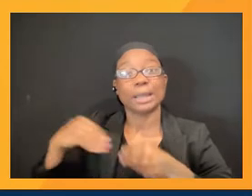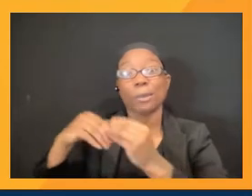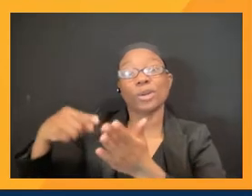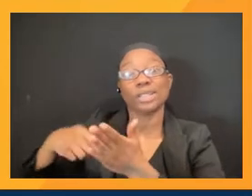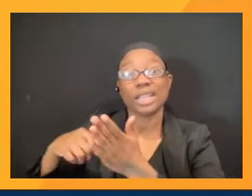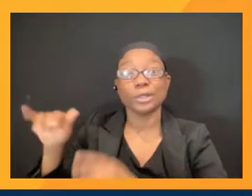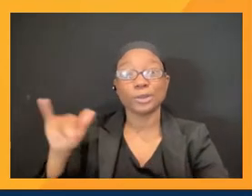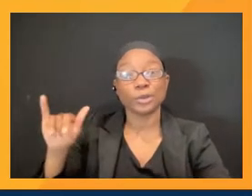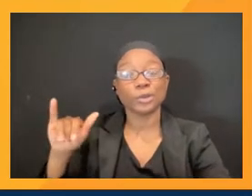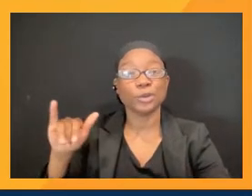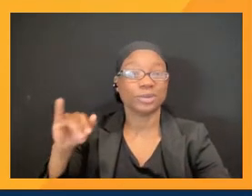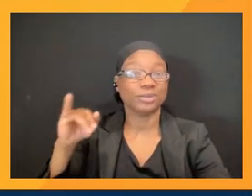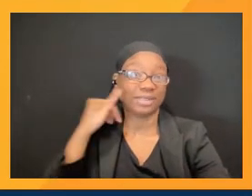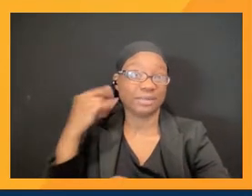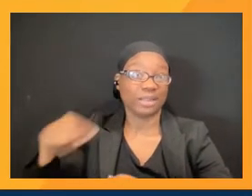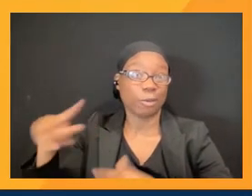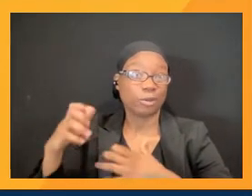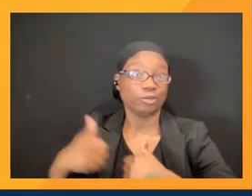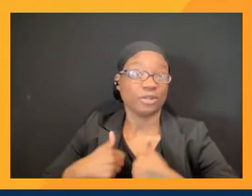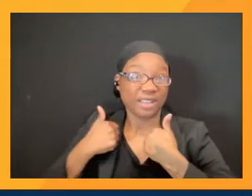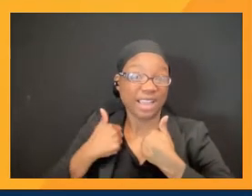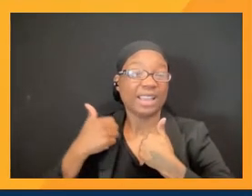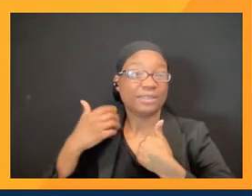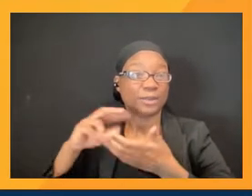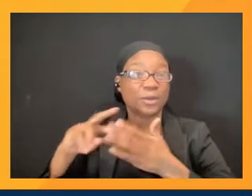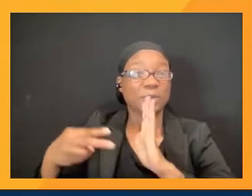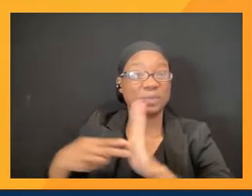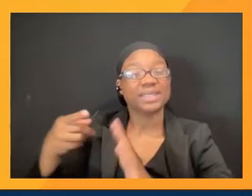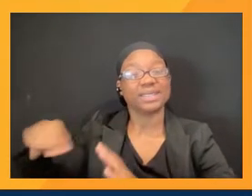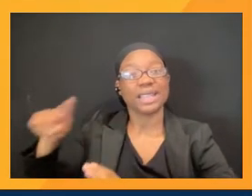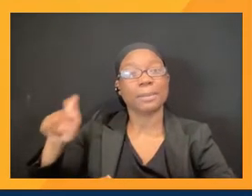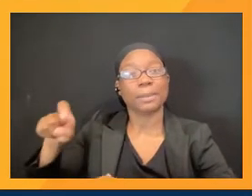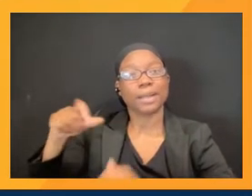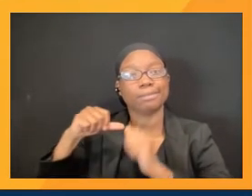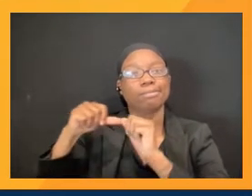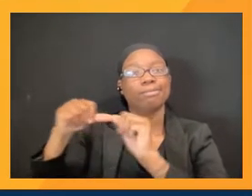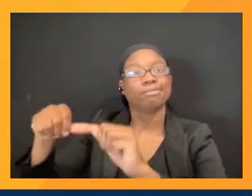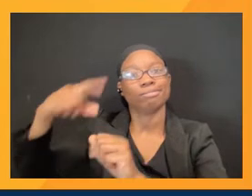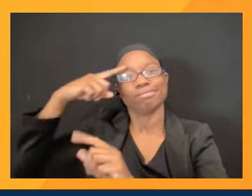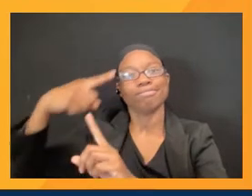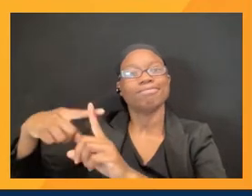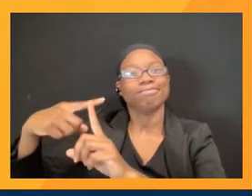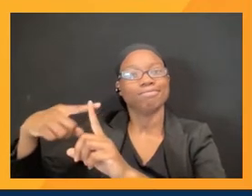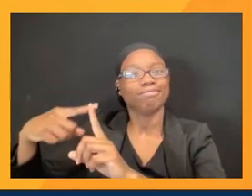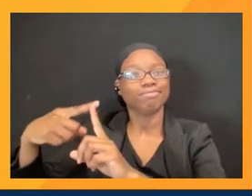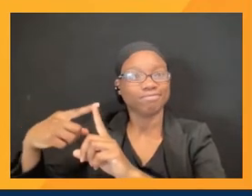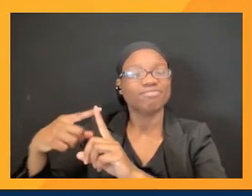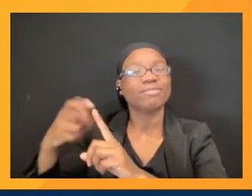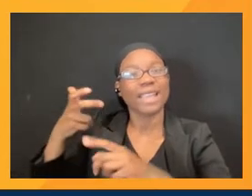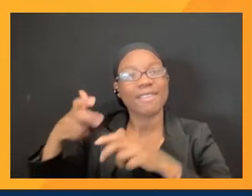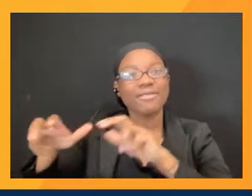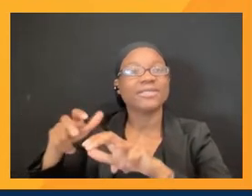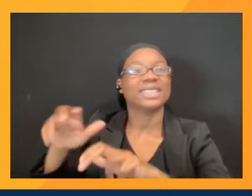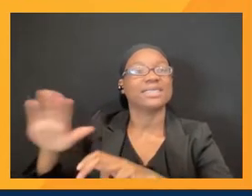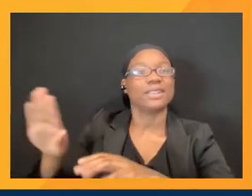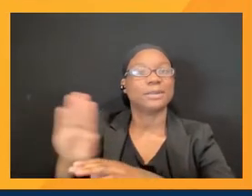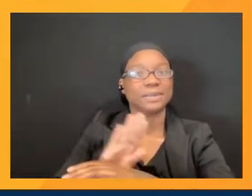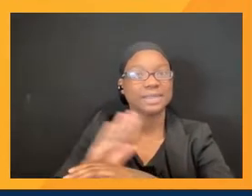immediately, back in that March 2020 timeframe. And so, what's different now is obviously they've had to pivot